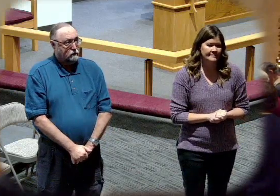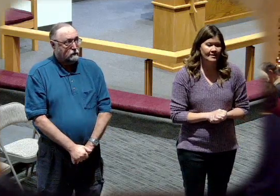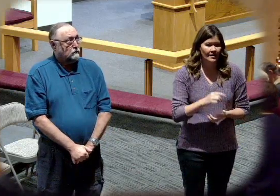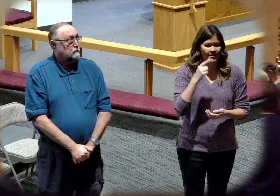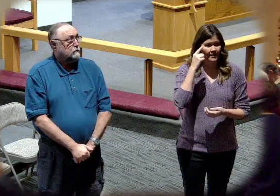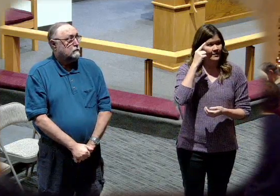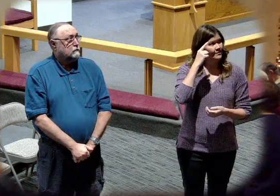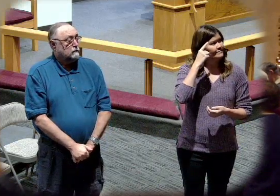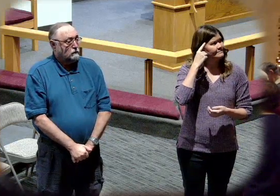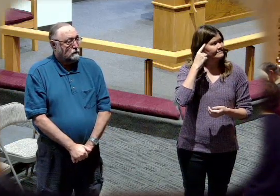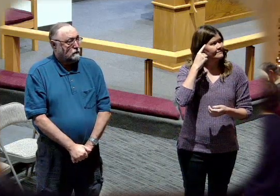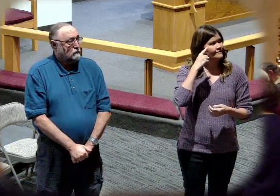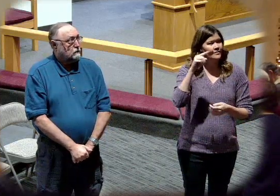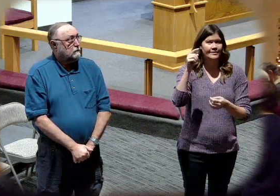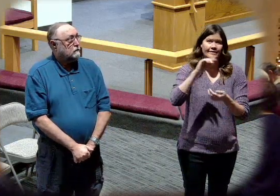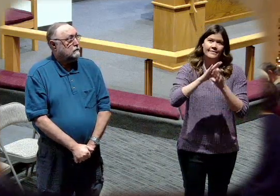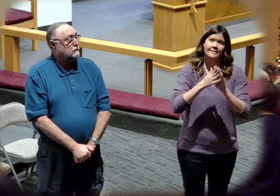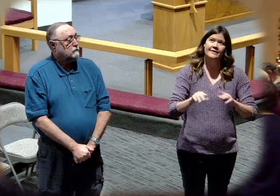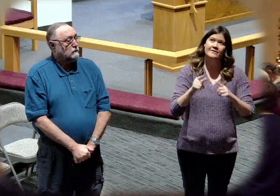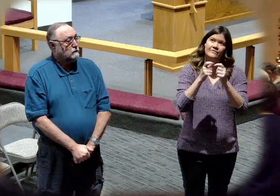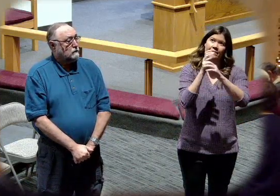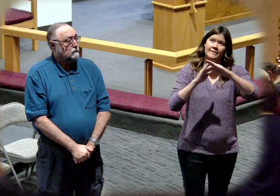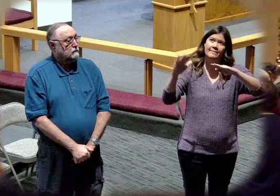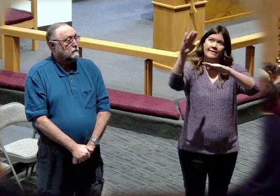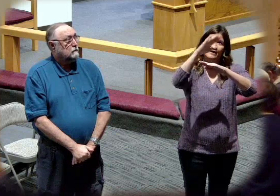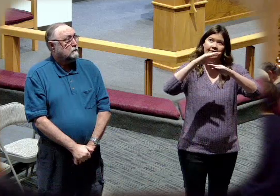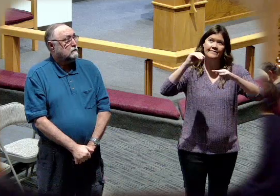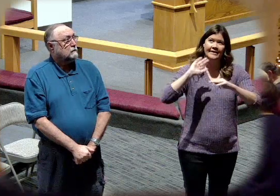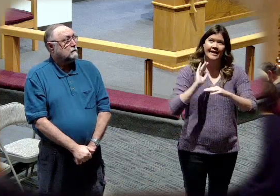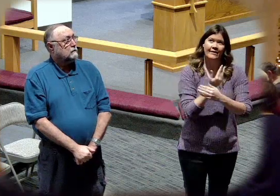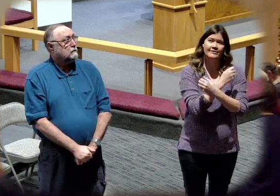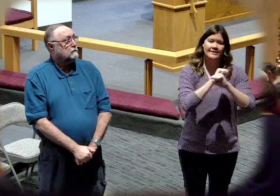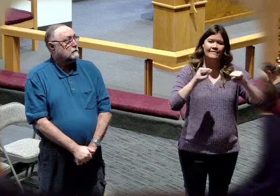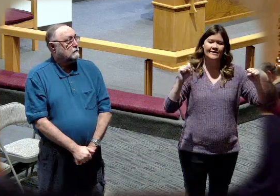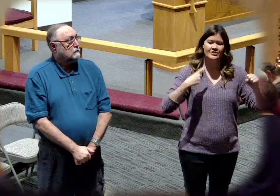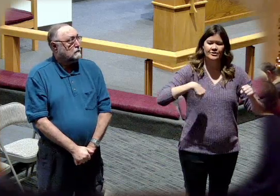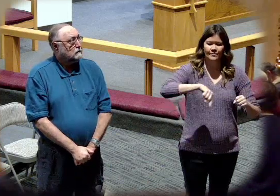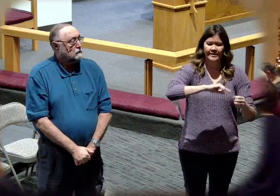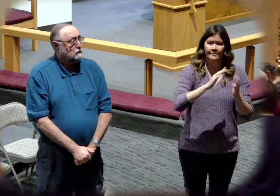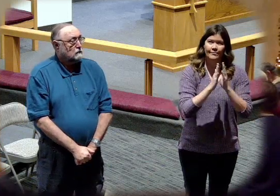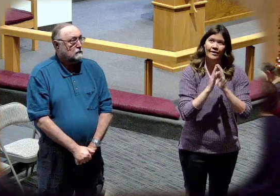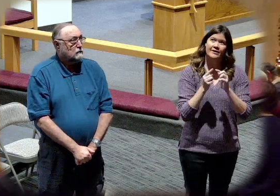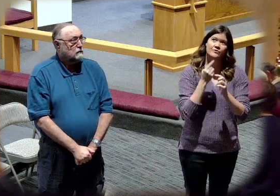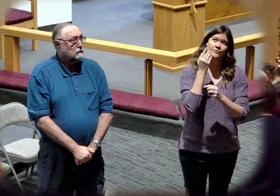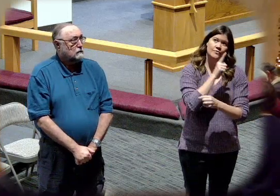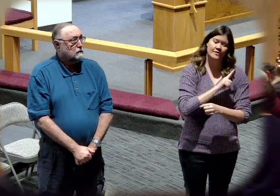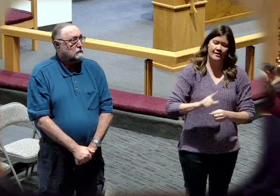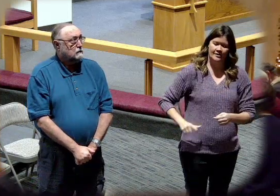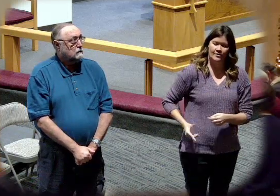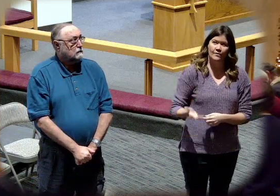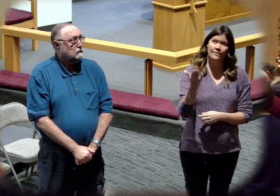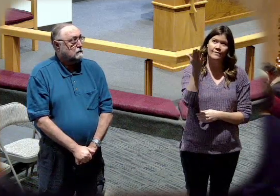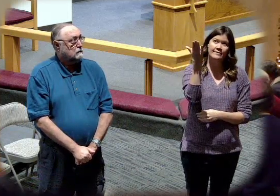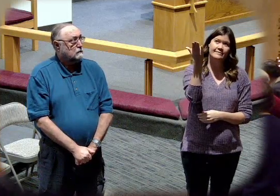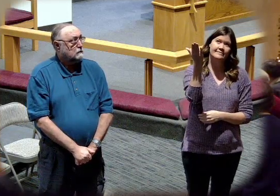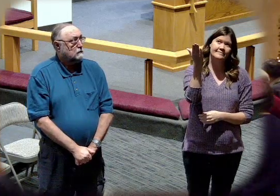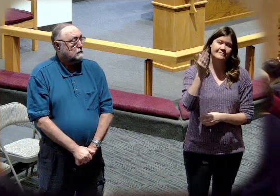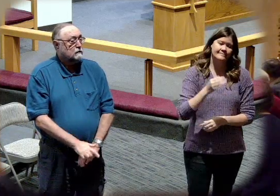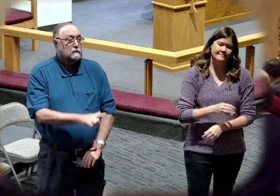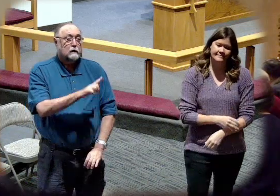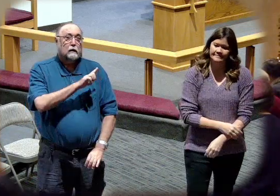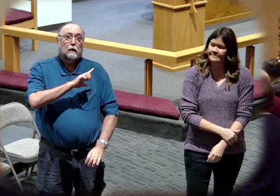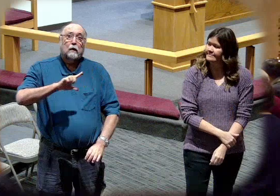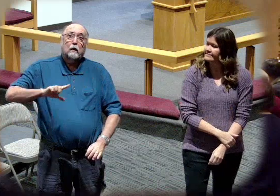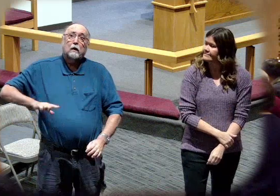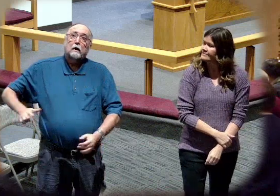For the peace from above and for our salvation, let us pray to the Lord.